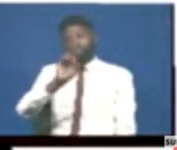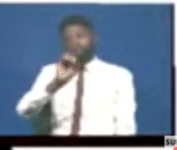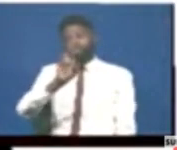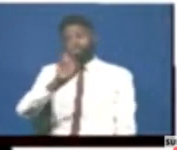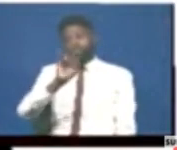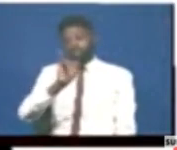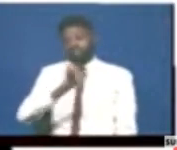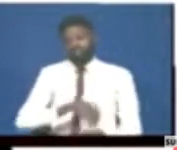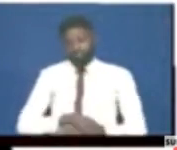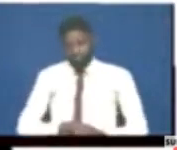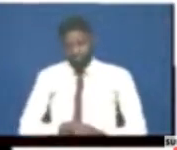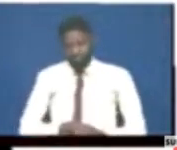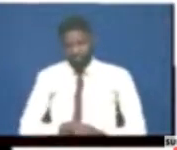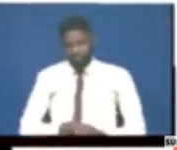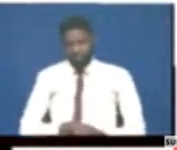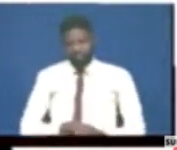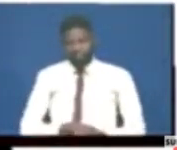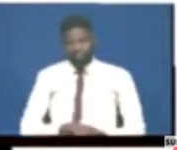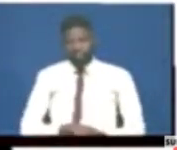the appointment of the